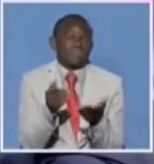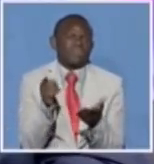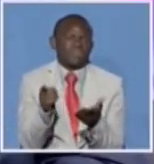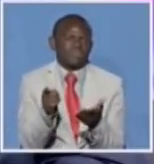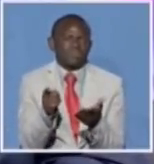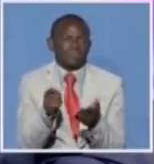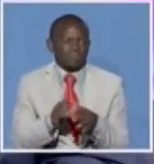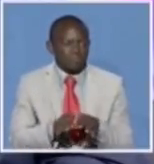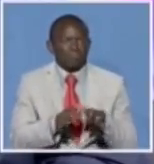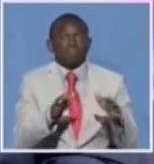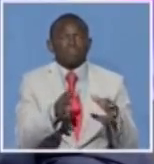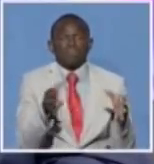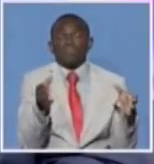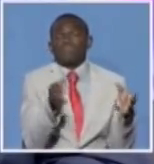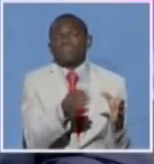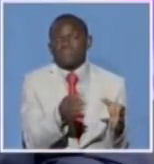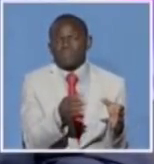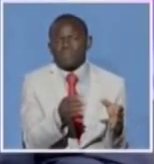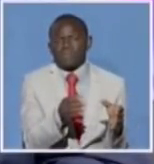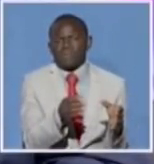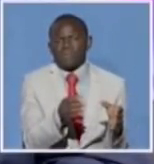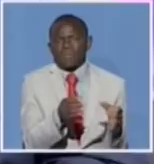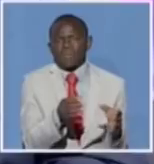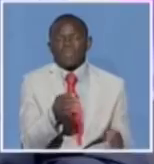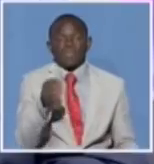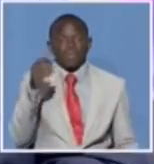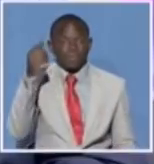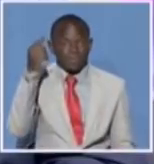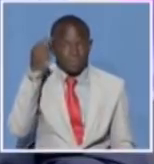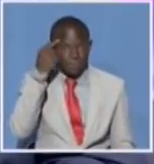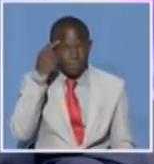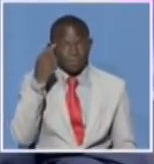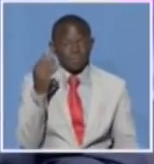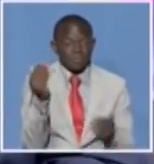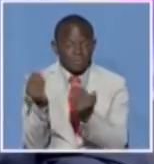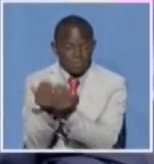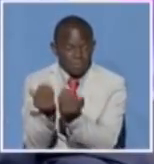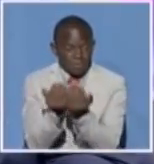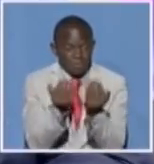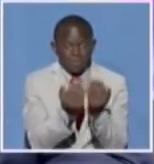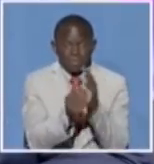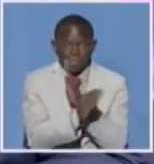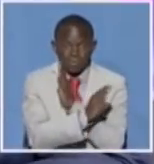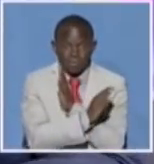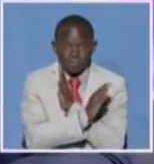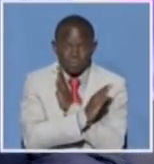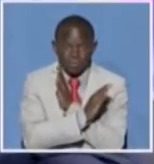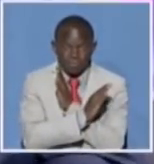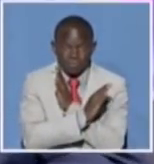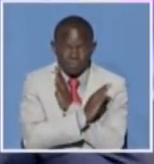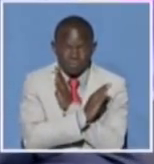is appealing to the citizens is that we need